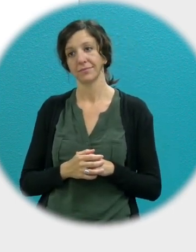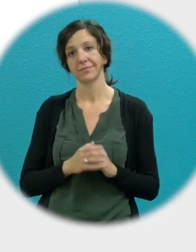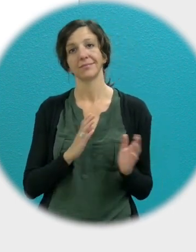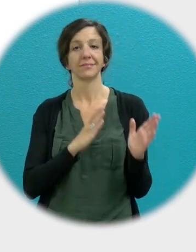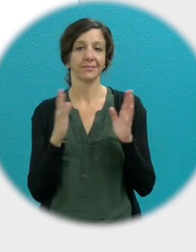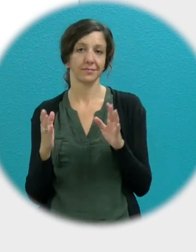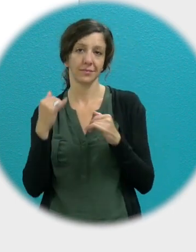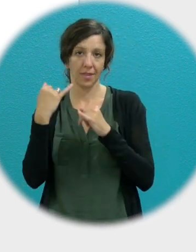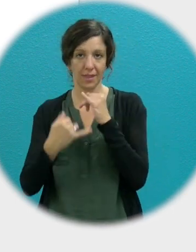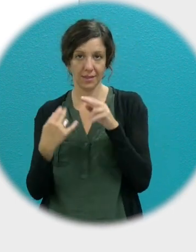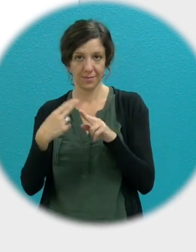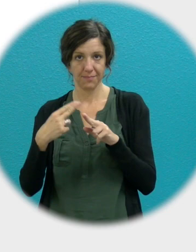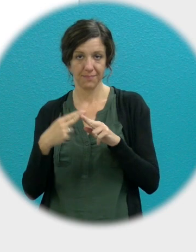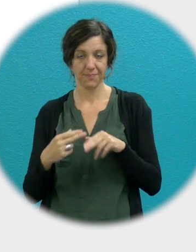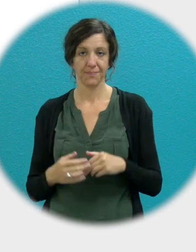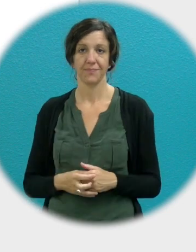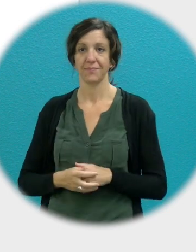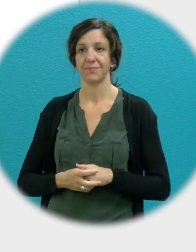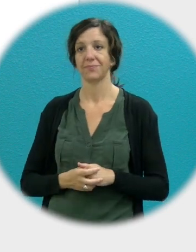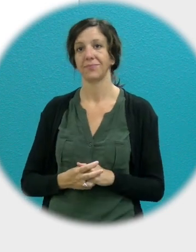and your last name.